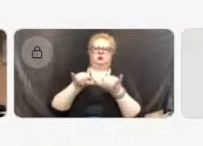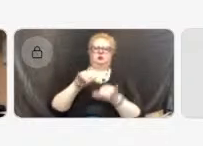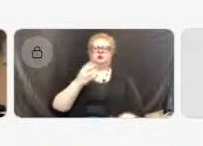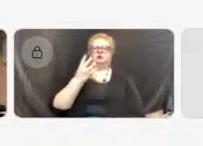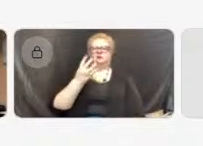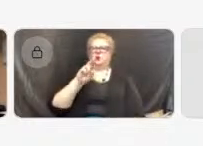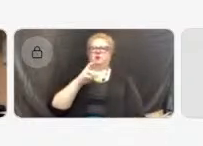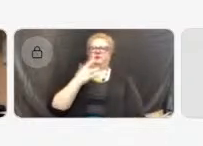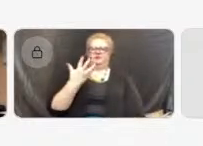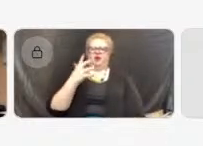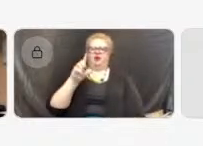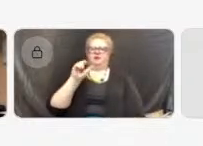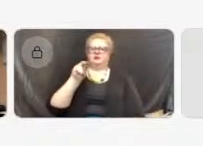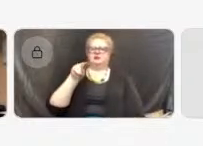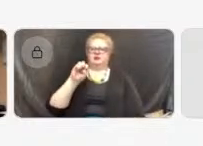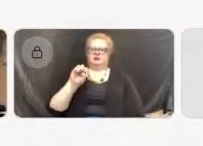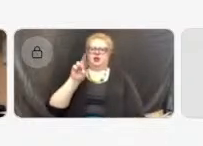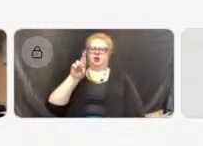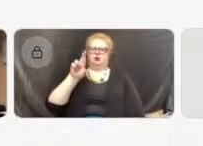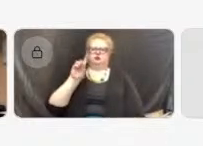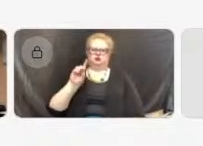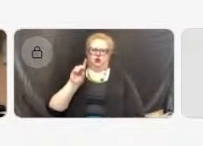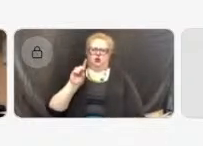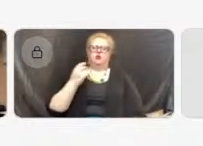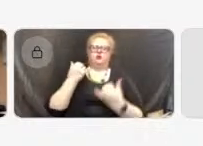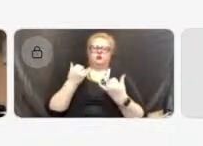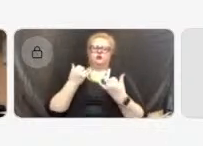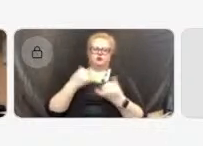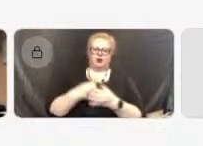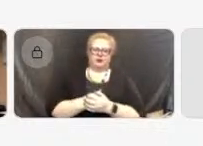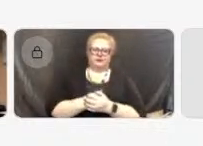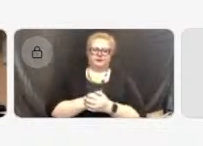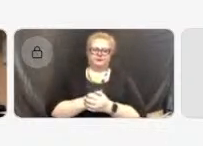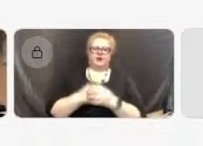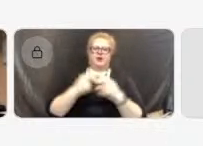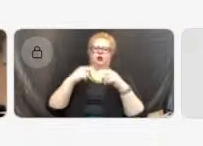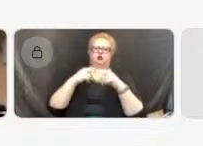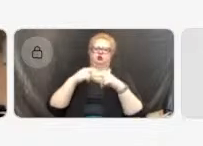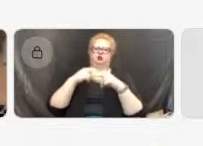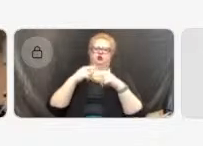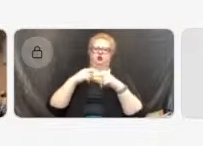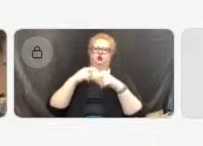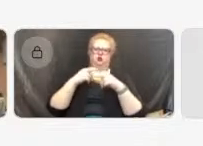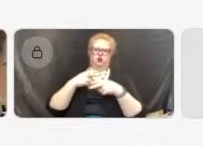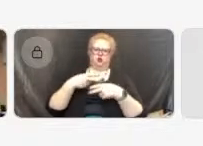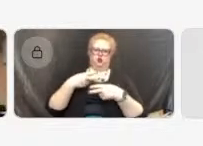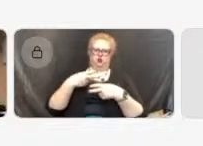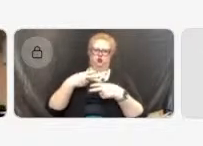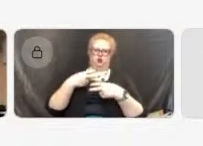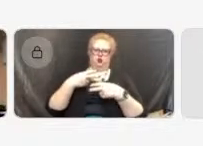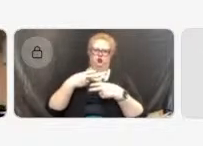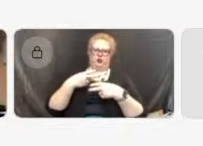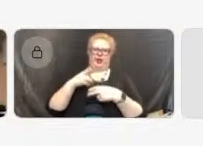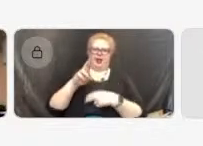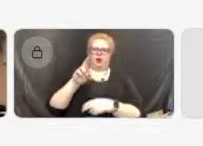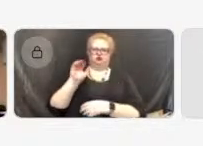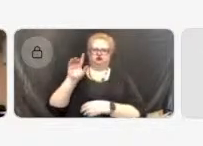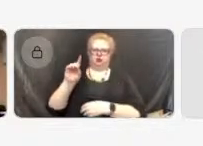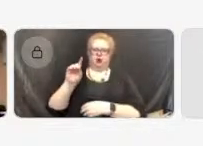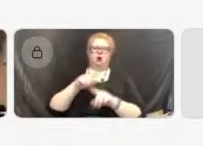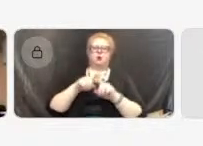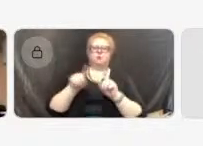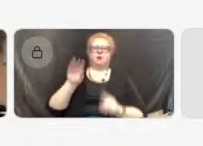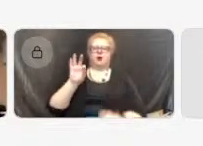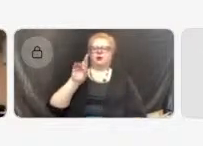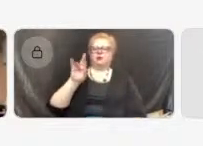road. And what's out there today is a 2-lane road. Fraser Pike has historically been